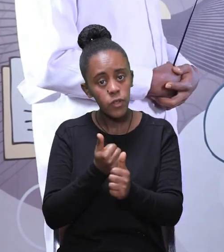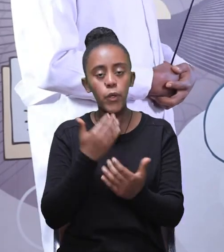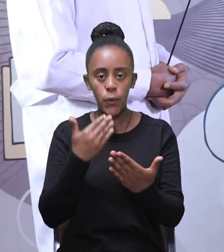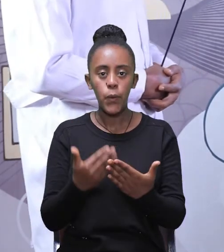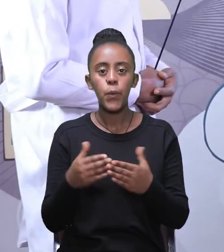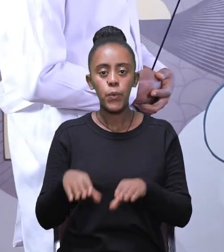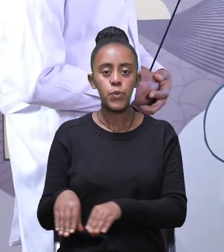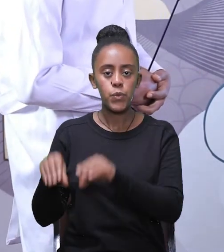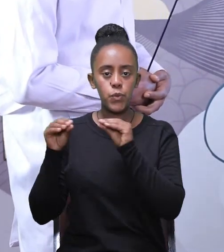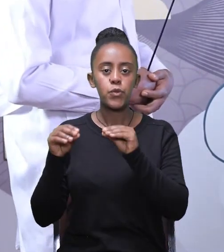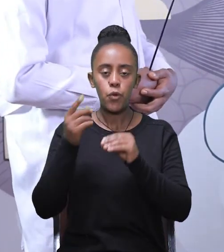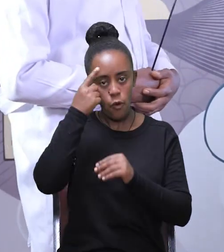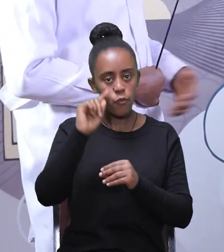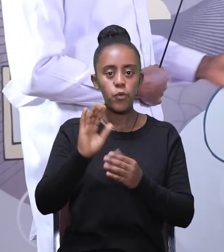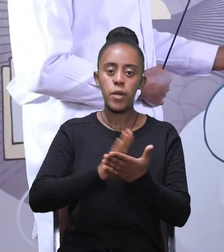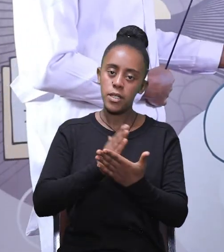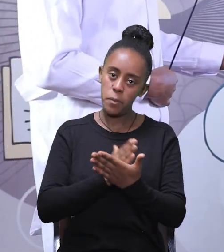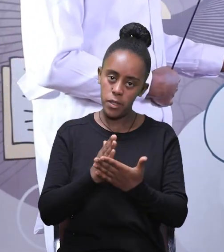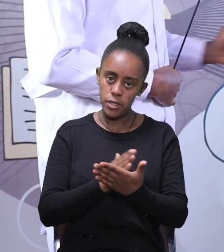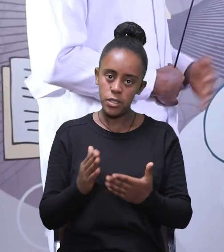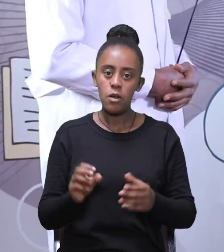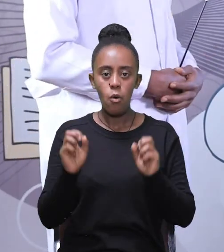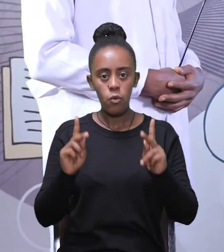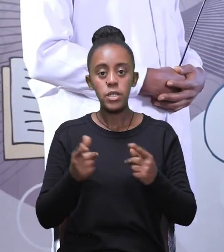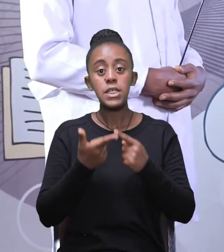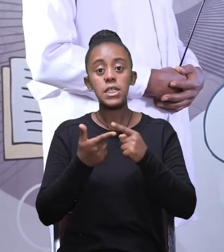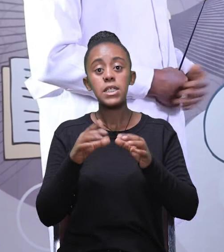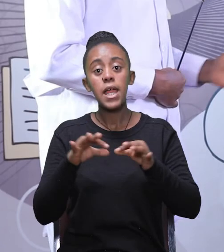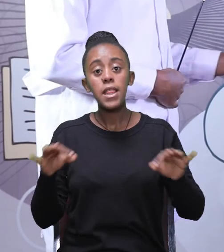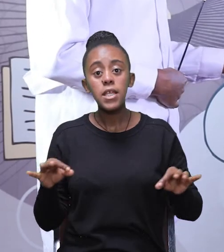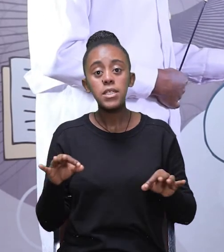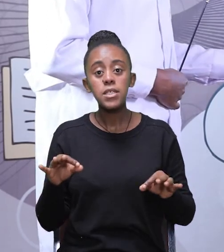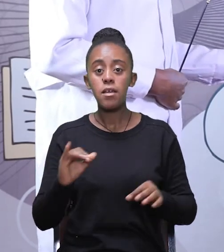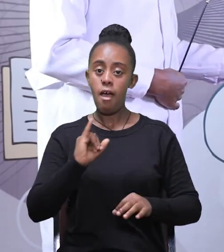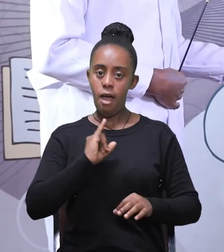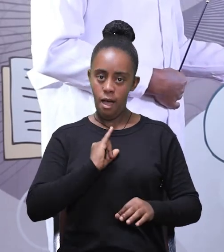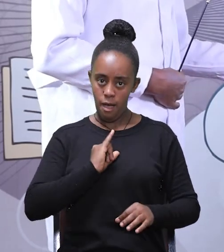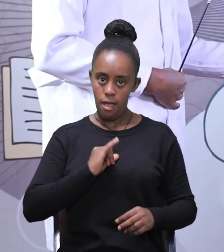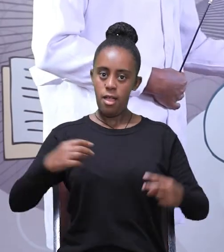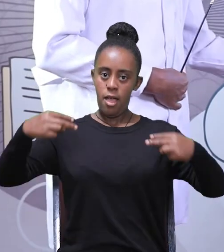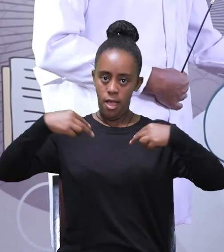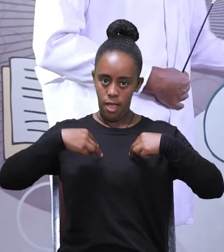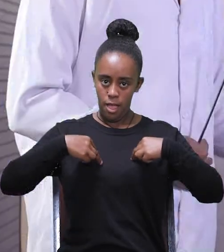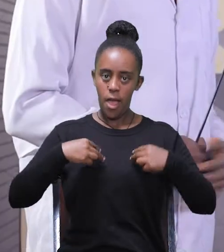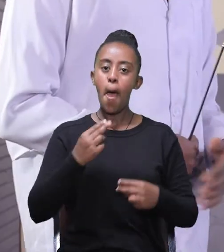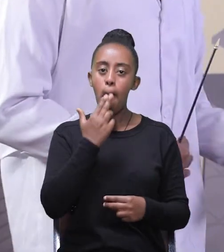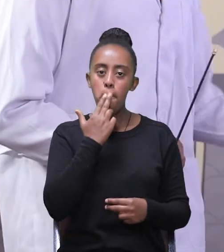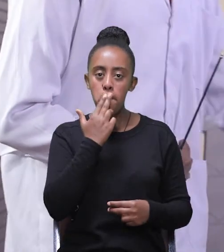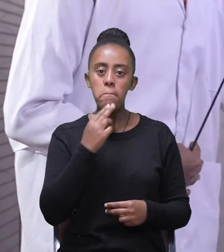Thank you, students, for your participation. Okay. The second sentence, it says what? I have a pink